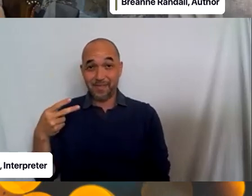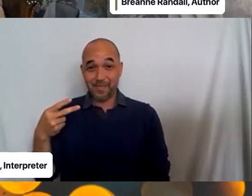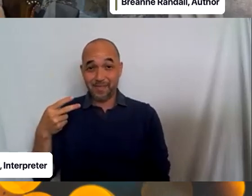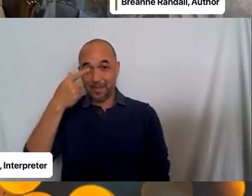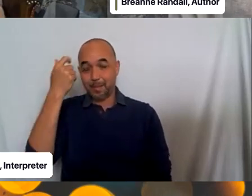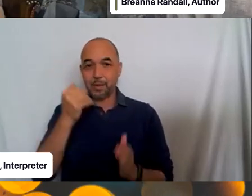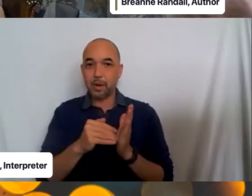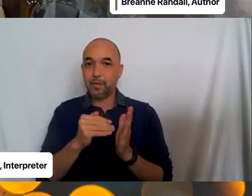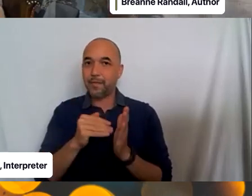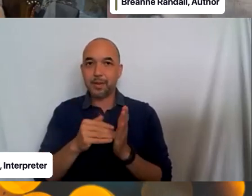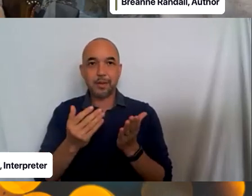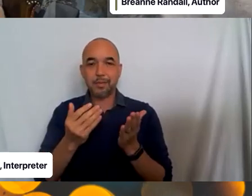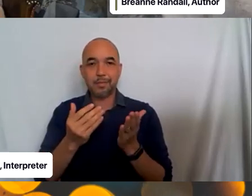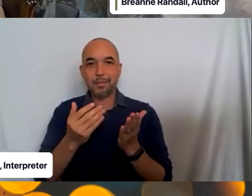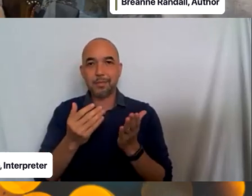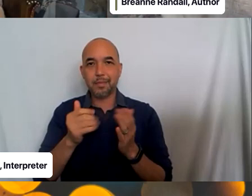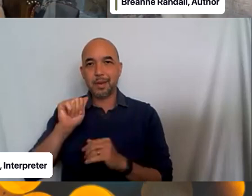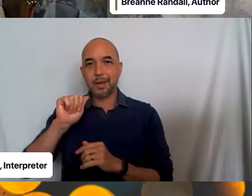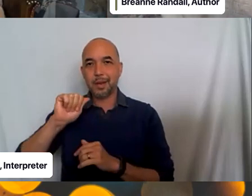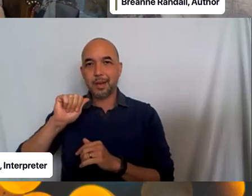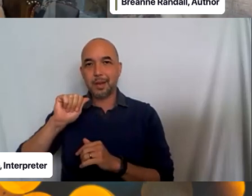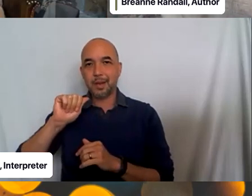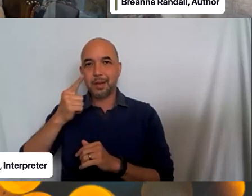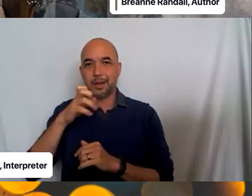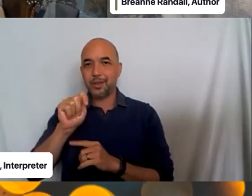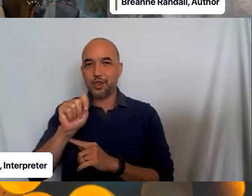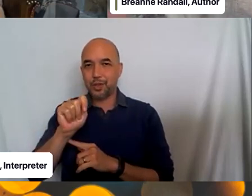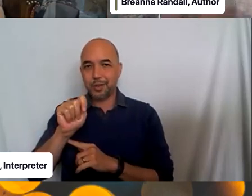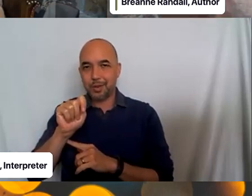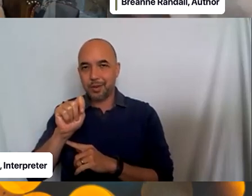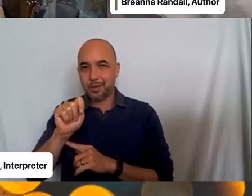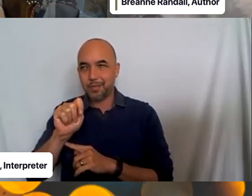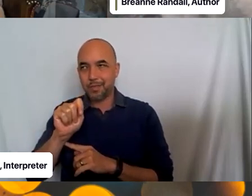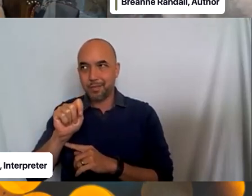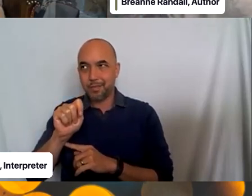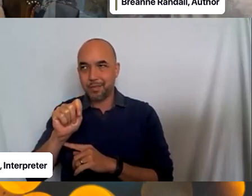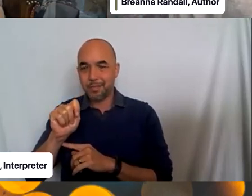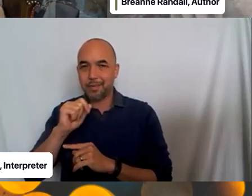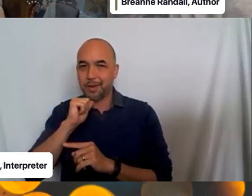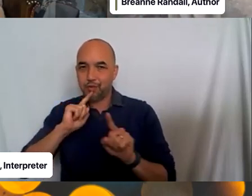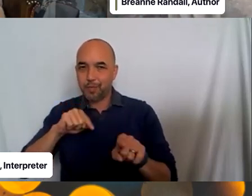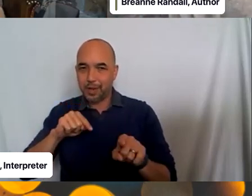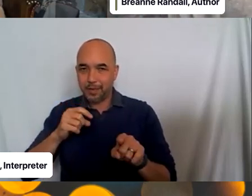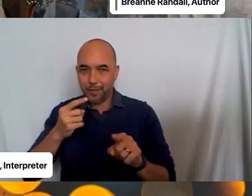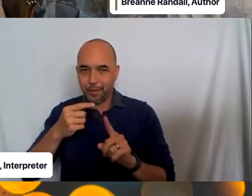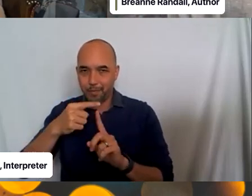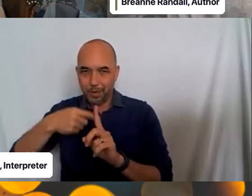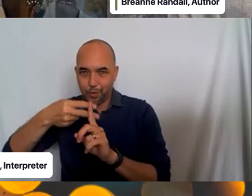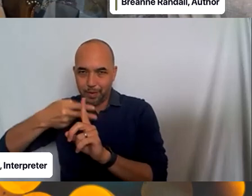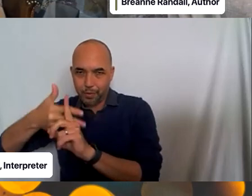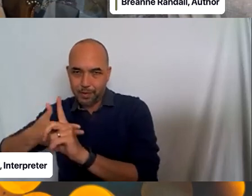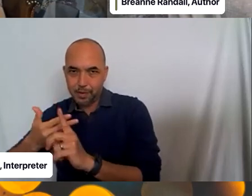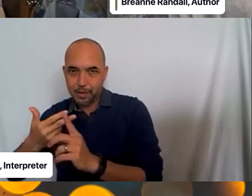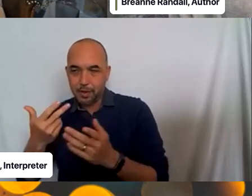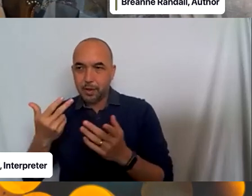take literary agents months and months to even get back right. to you, if they want to read more of it. And so